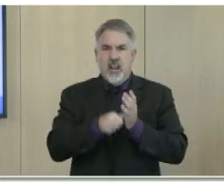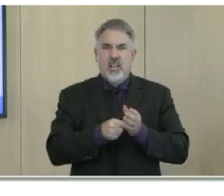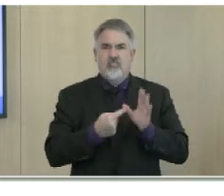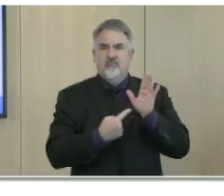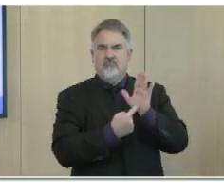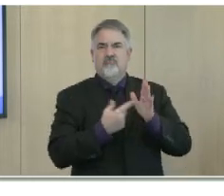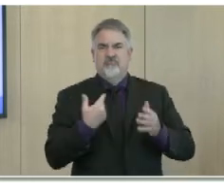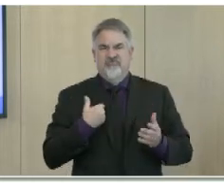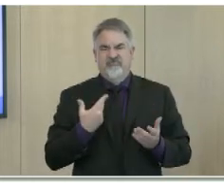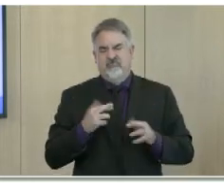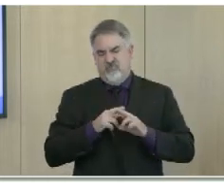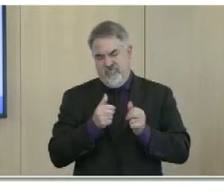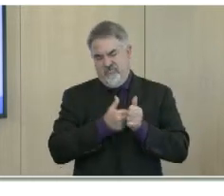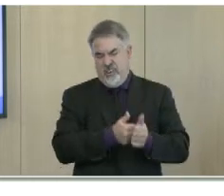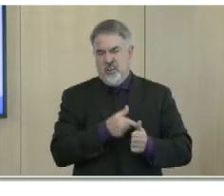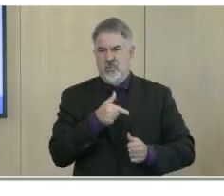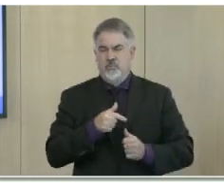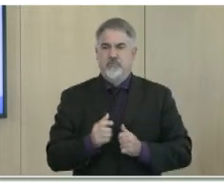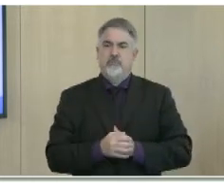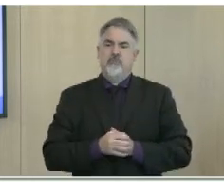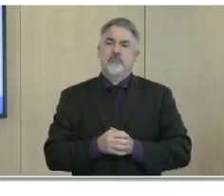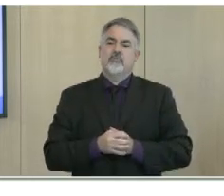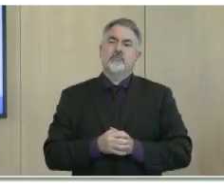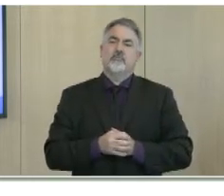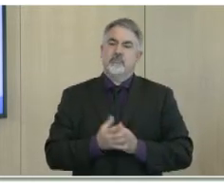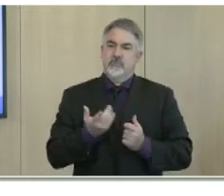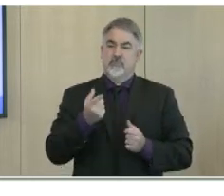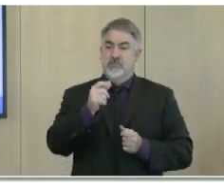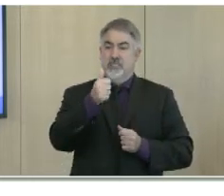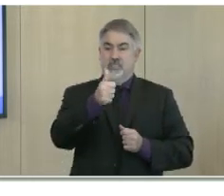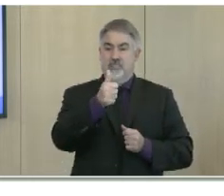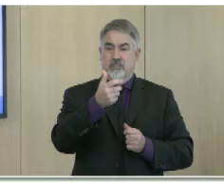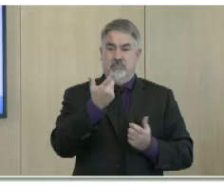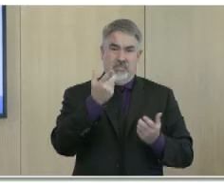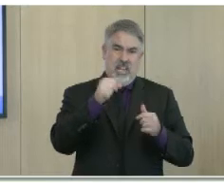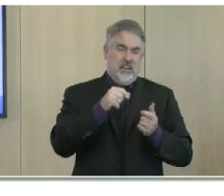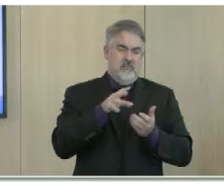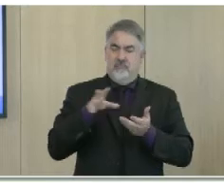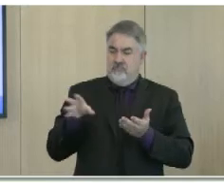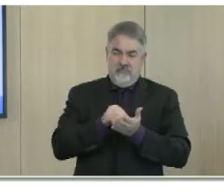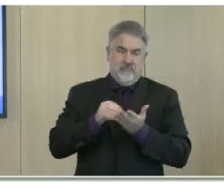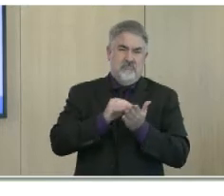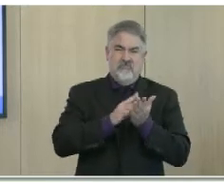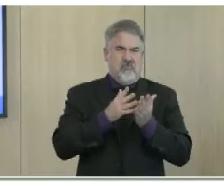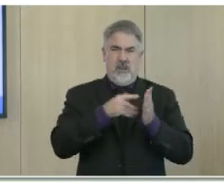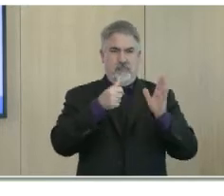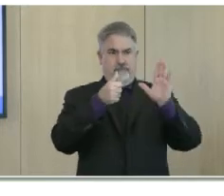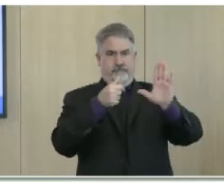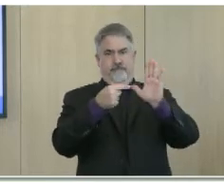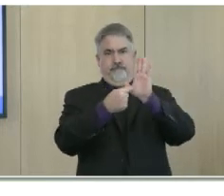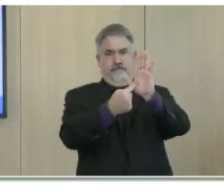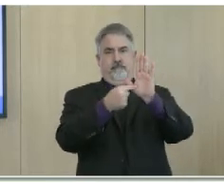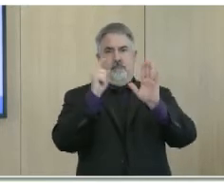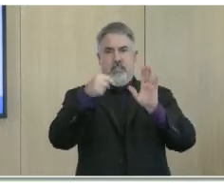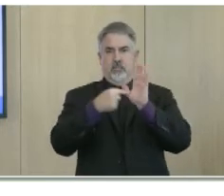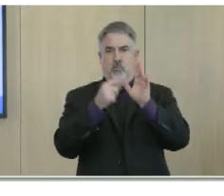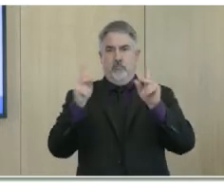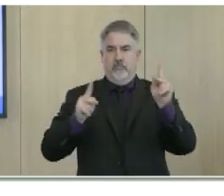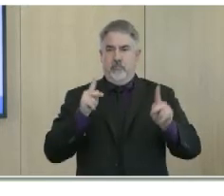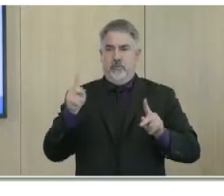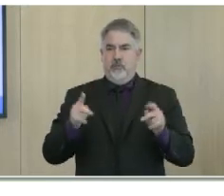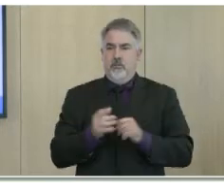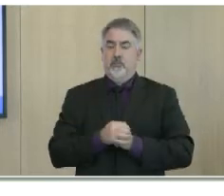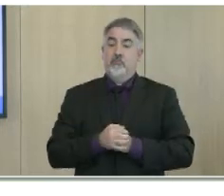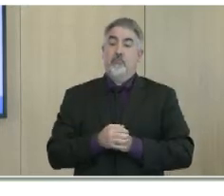and post yours, or you can create your own. But we are first asking all businesses that remain open. If you are